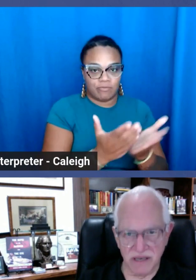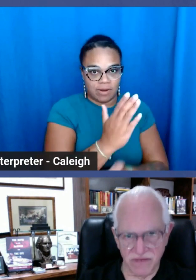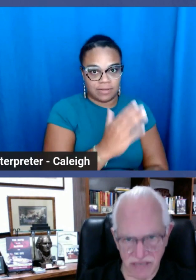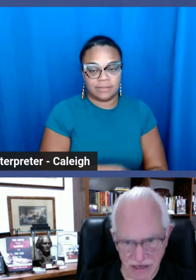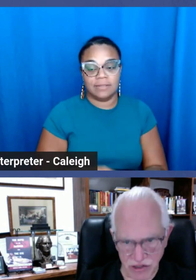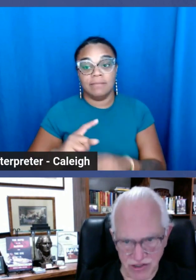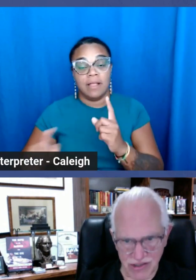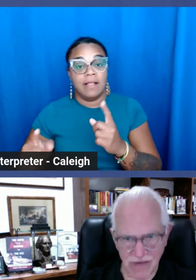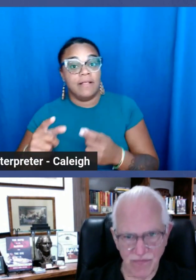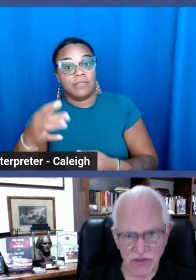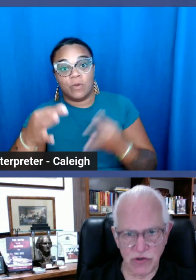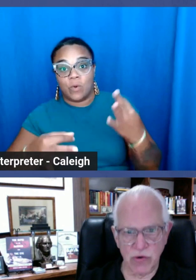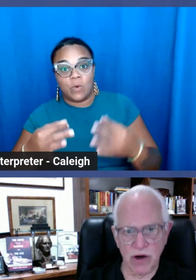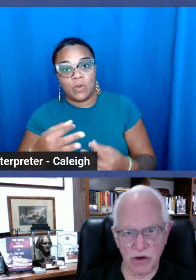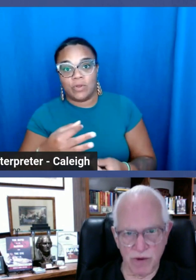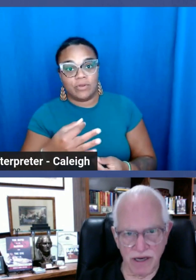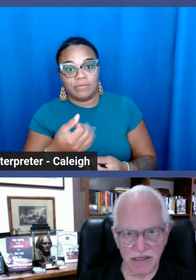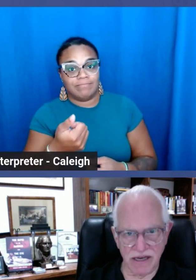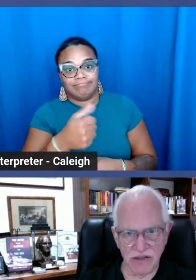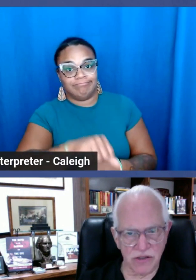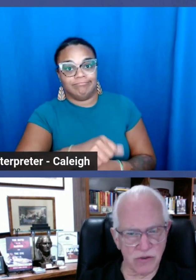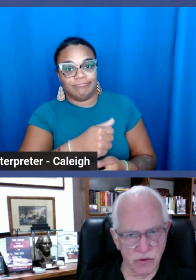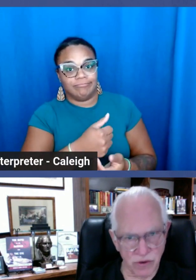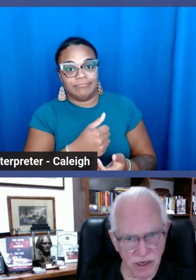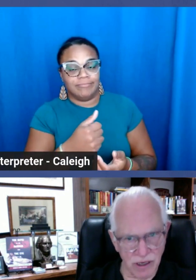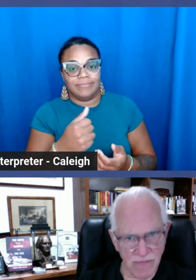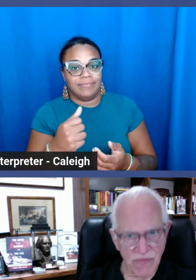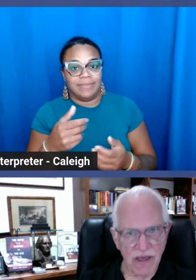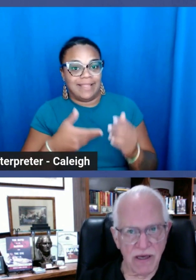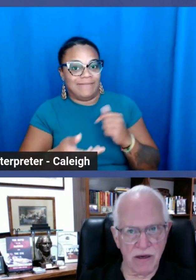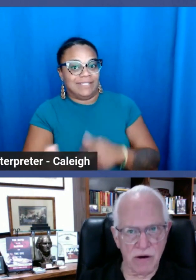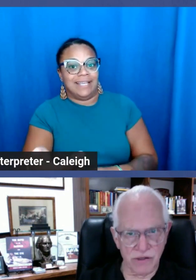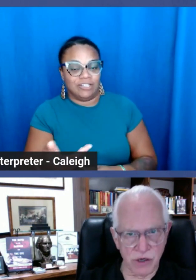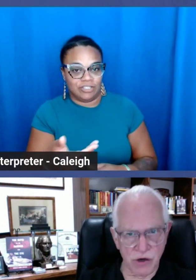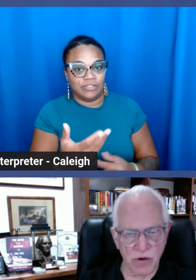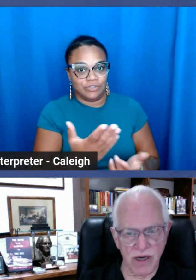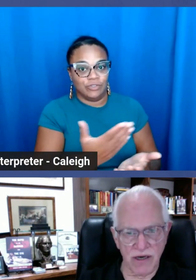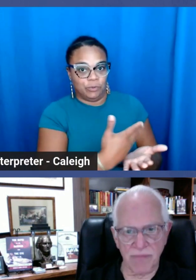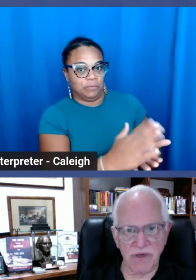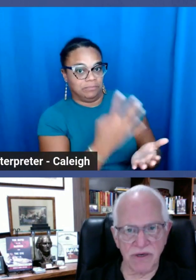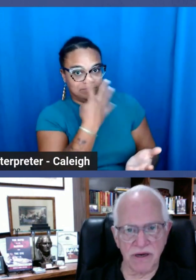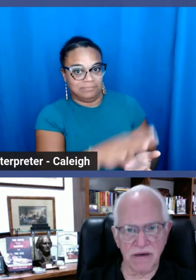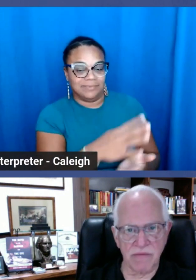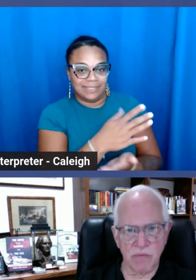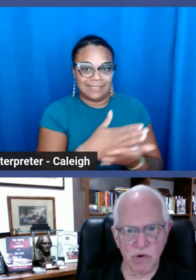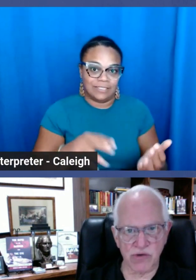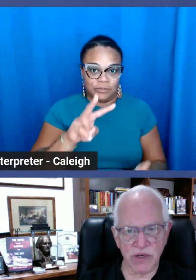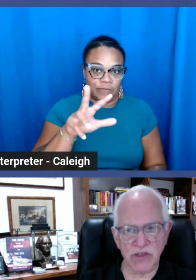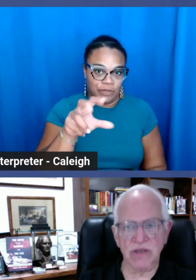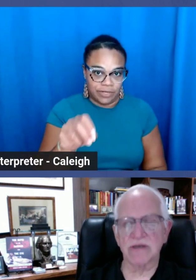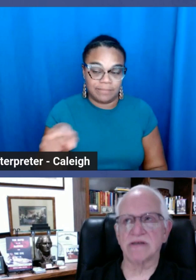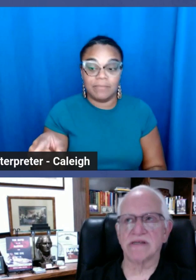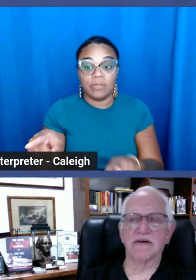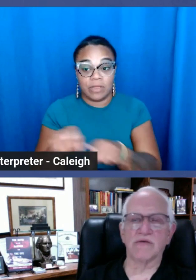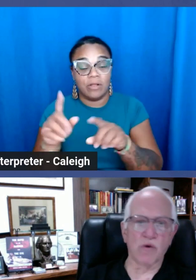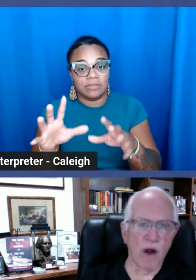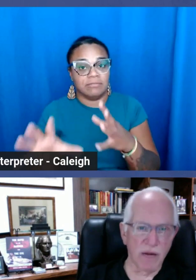refused the invitations to undermine Section 230. It also adopted more